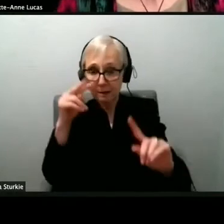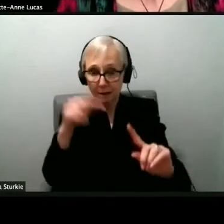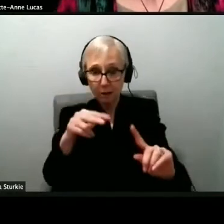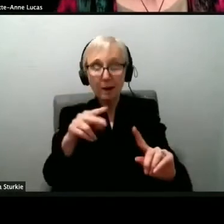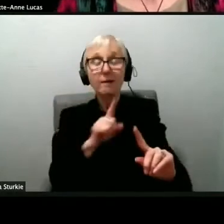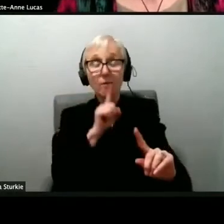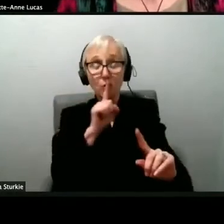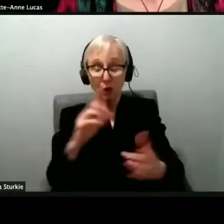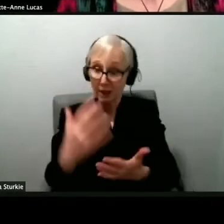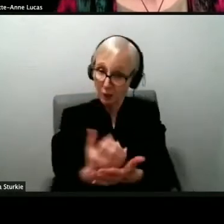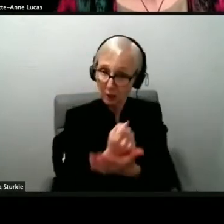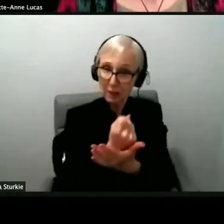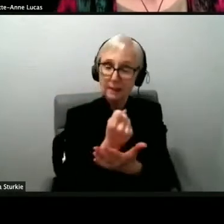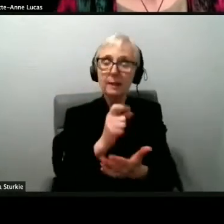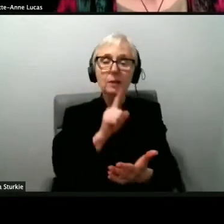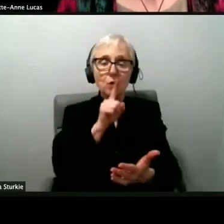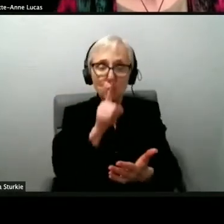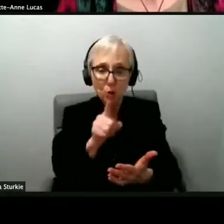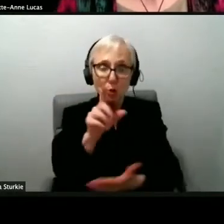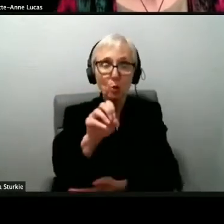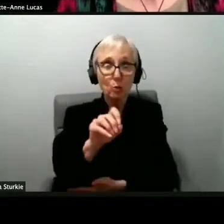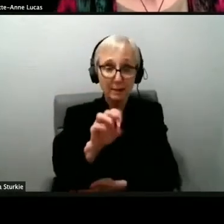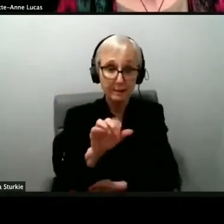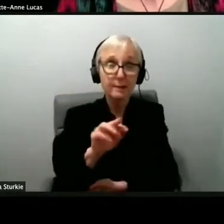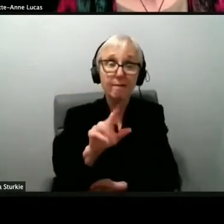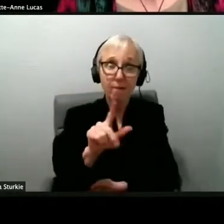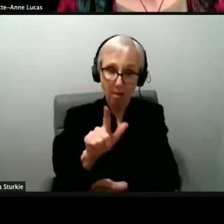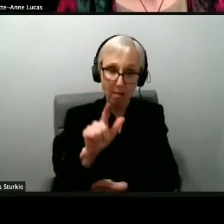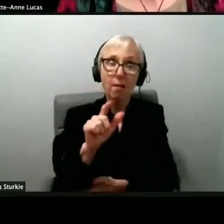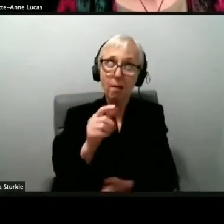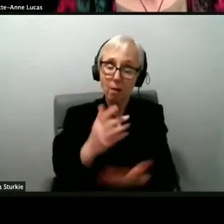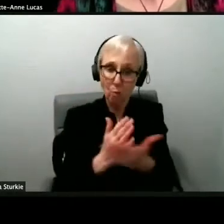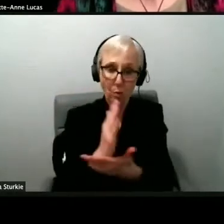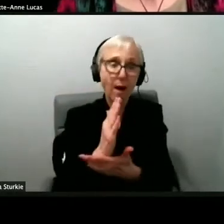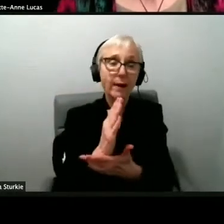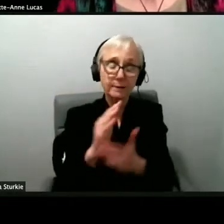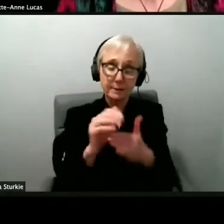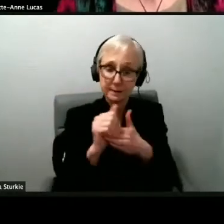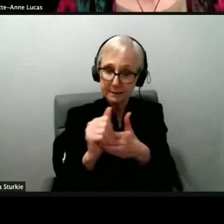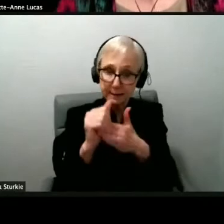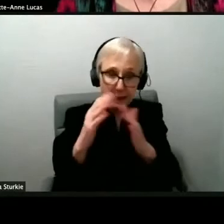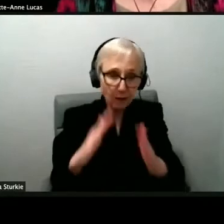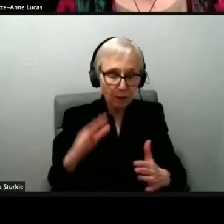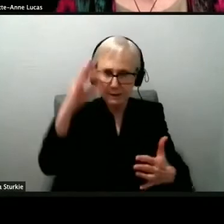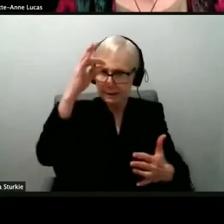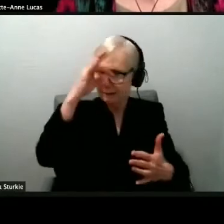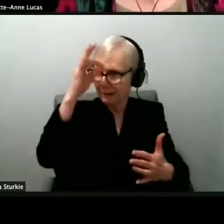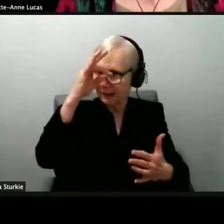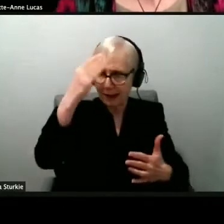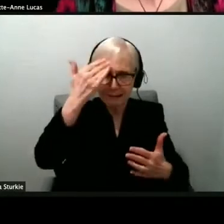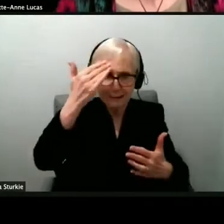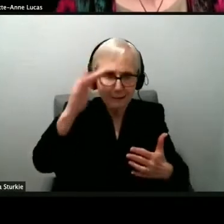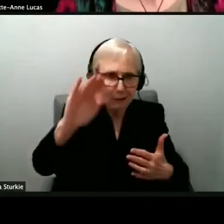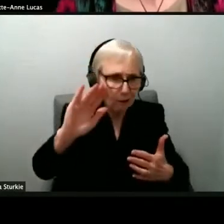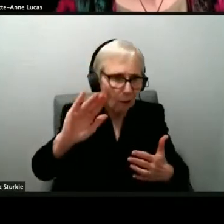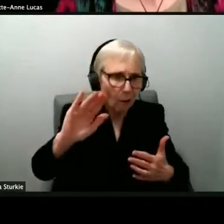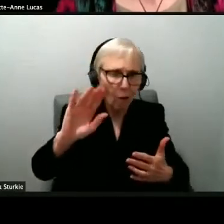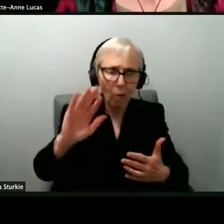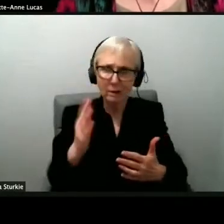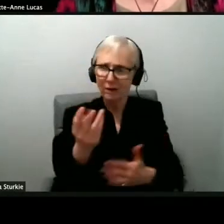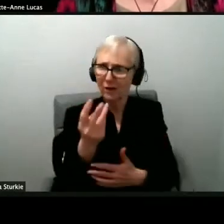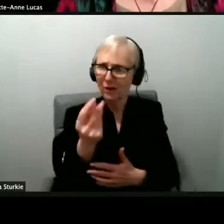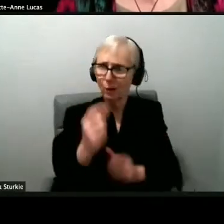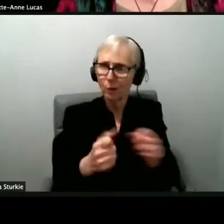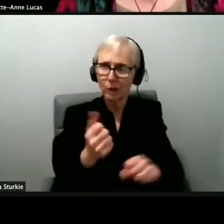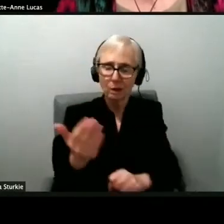it. He is a true civil rights leader. And it was someone that I did not know existed until, I guess, a couple years ago.